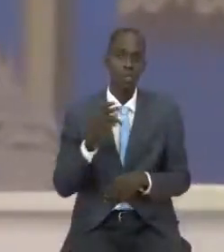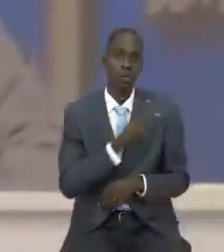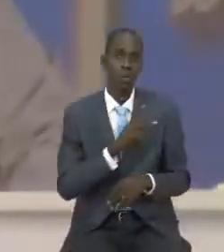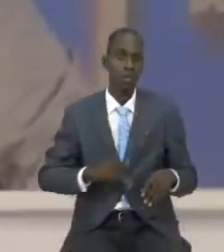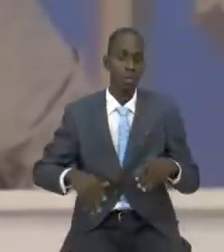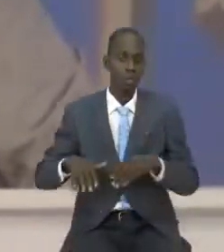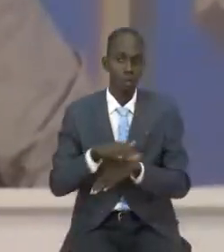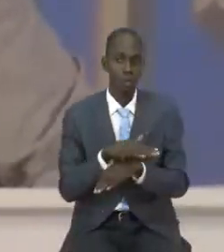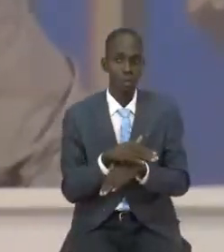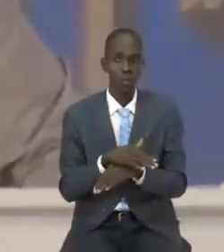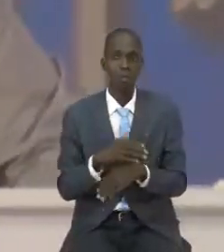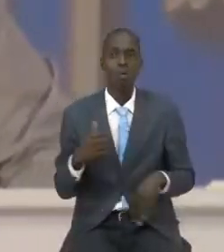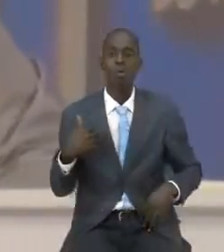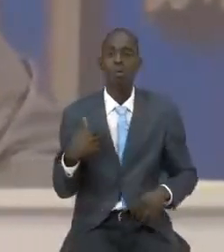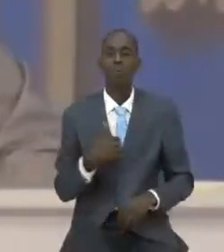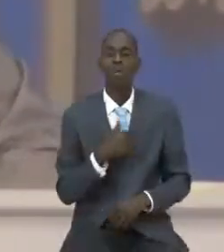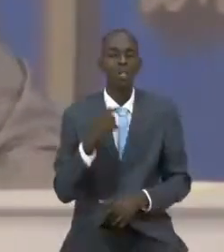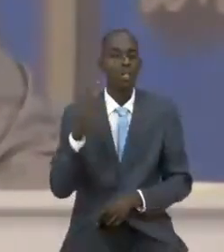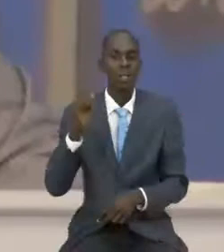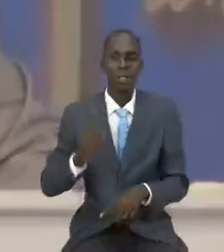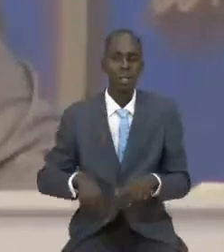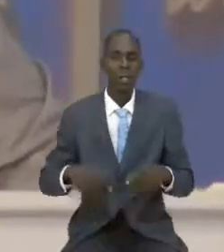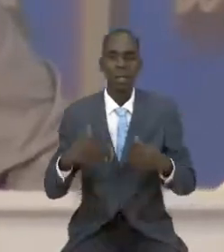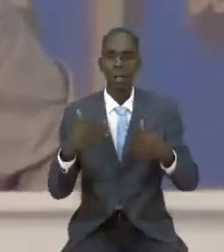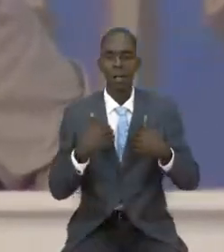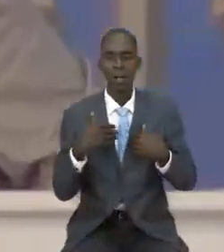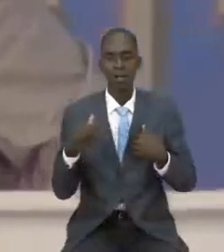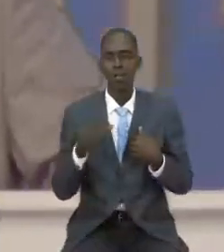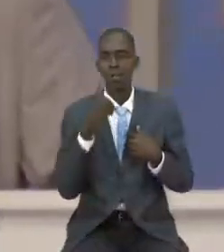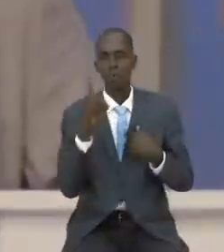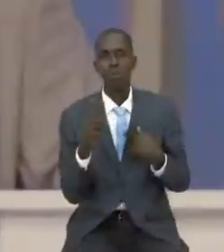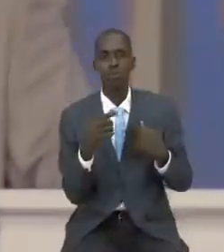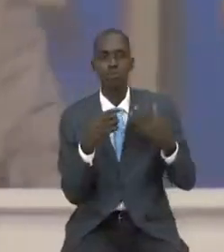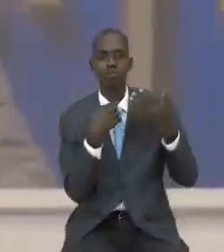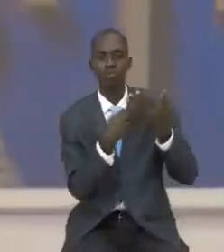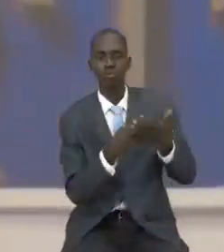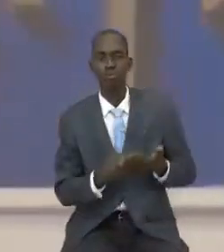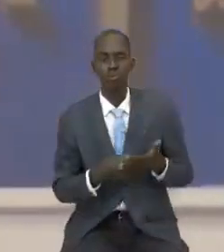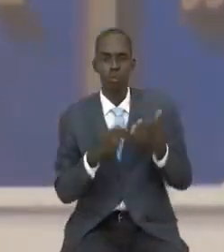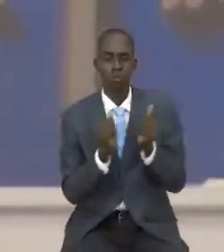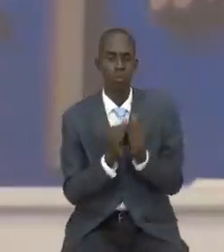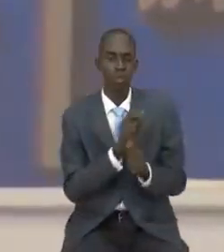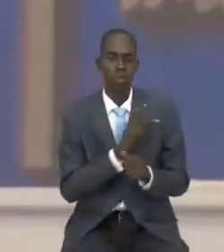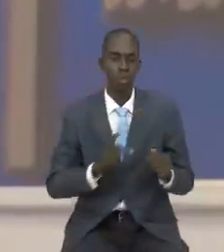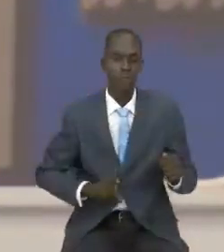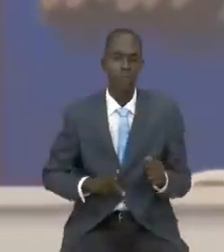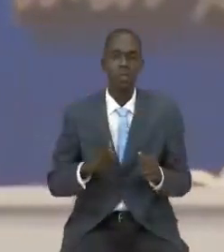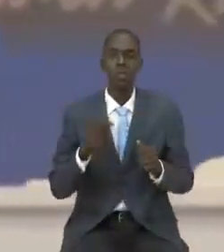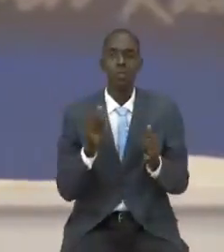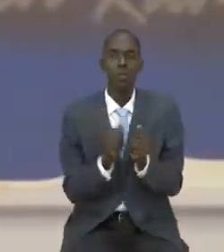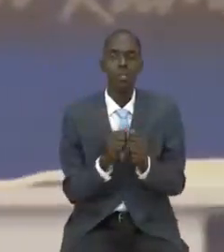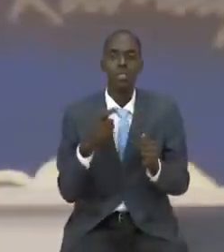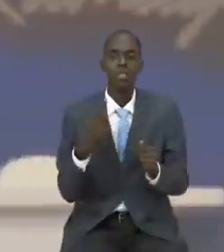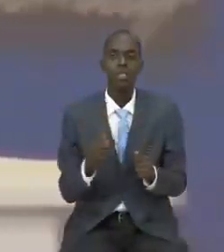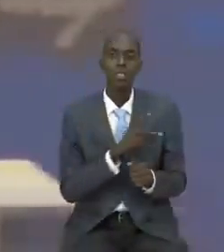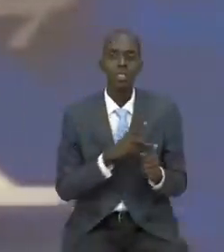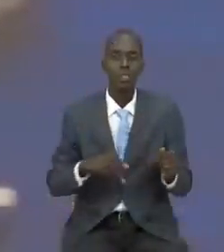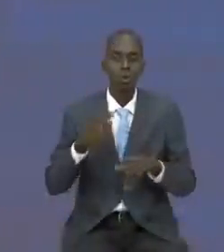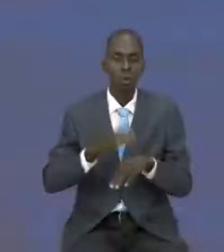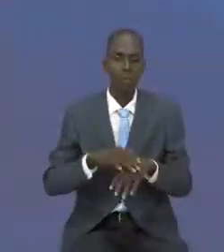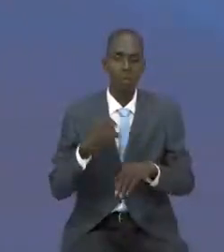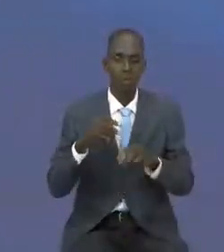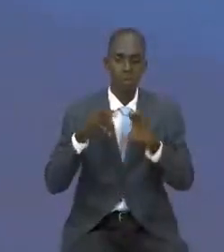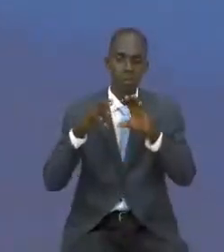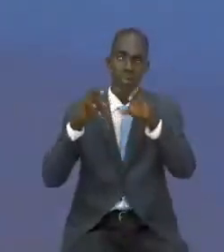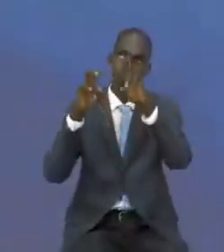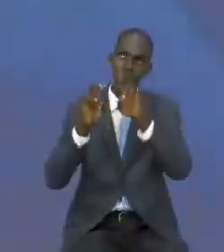have a rival with the king on the throne of our heart. We cannot share